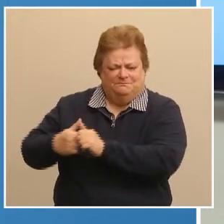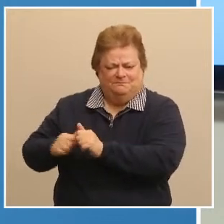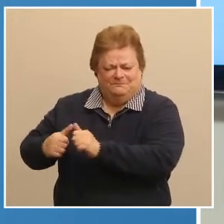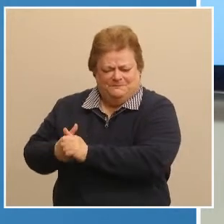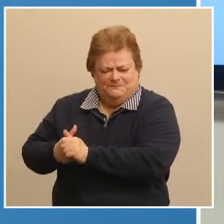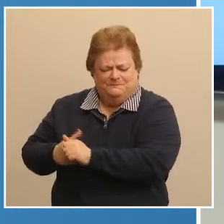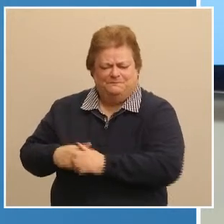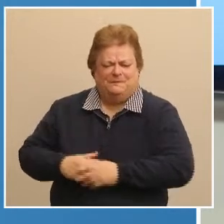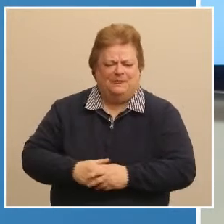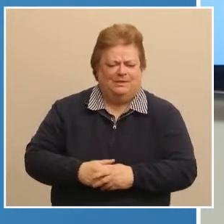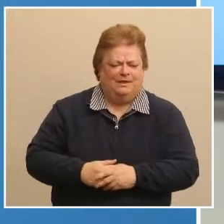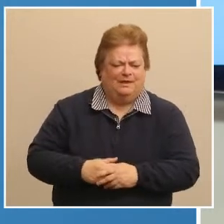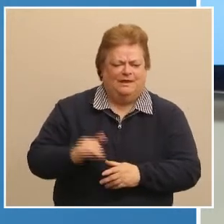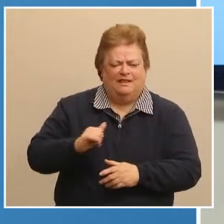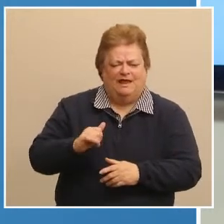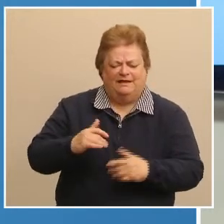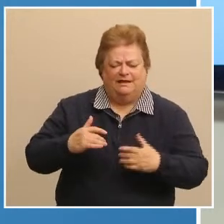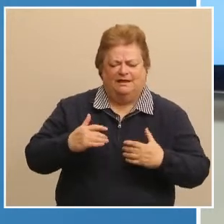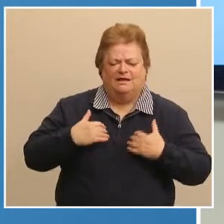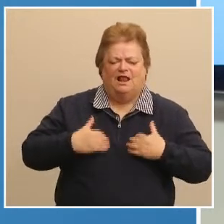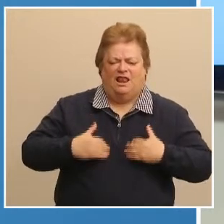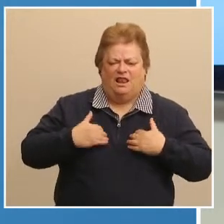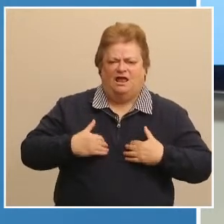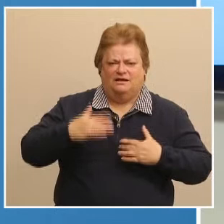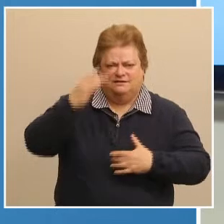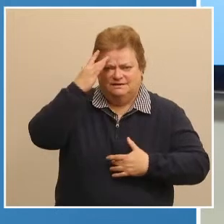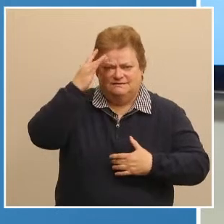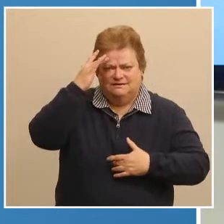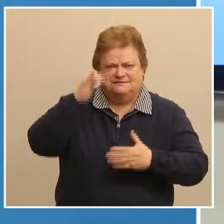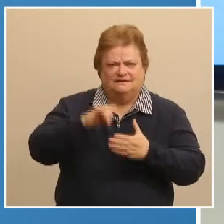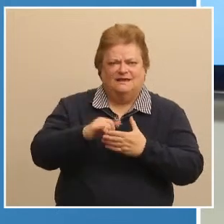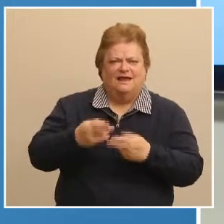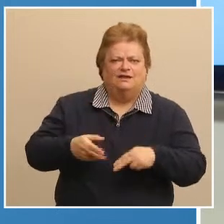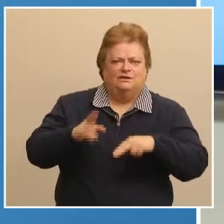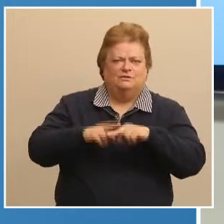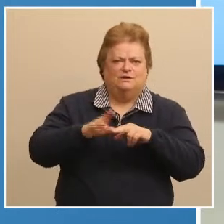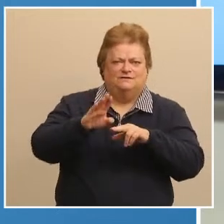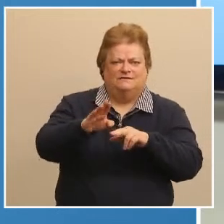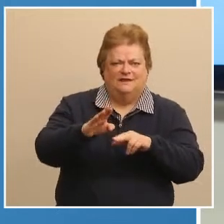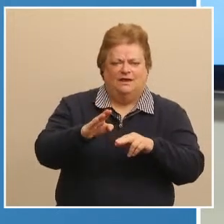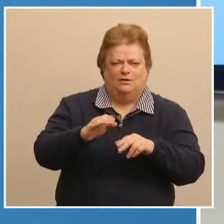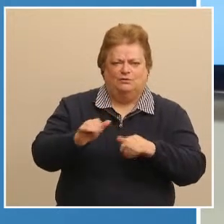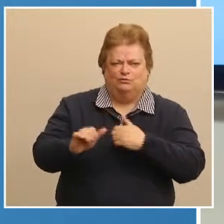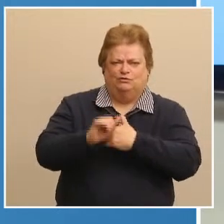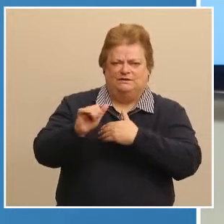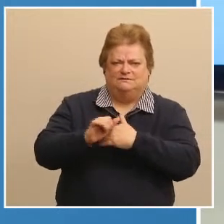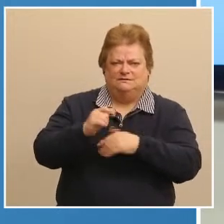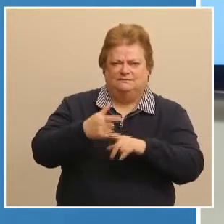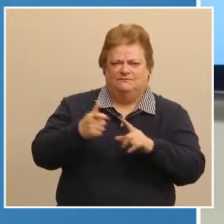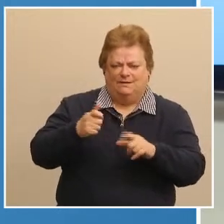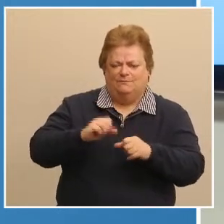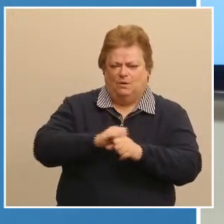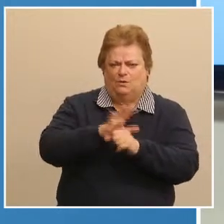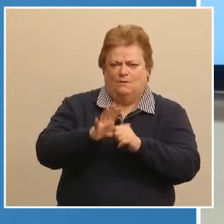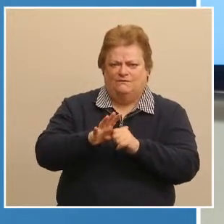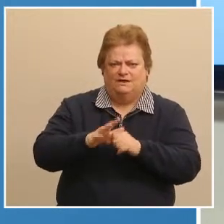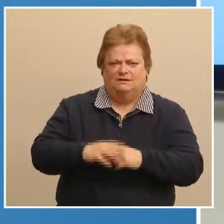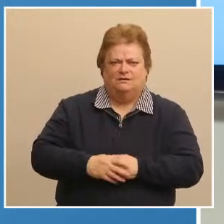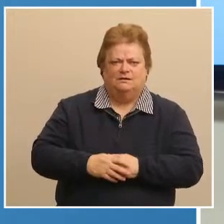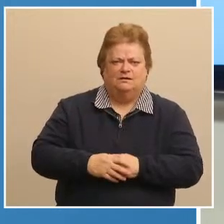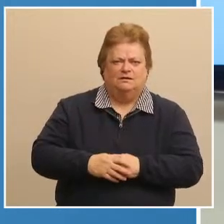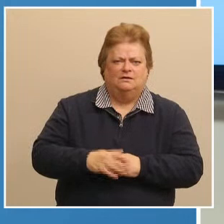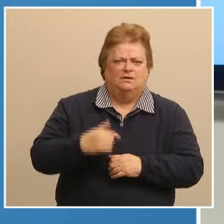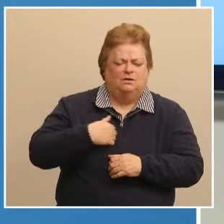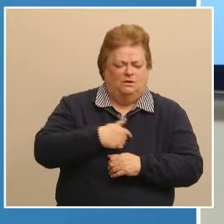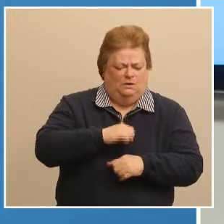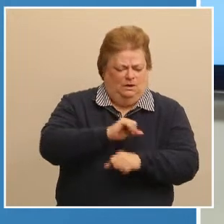as lung disease, that increases their risk for severe illness from COVID-19. We worked